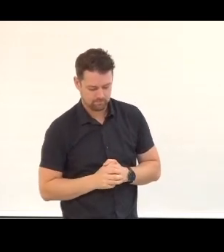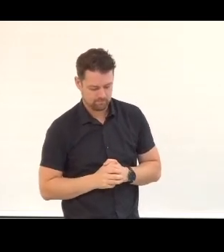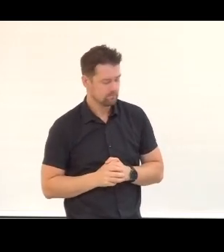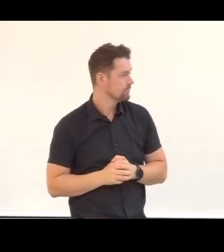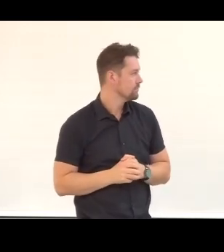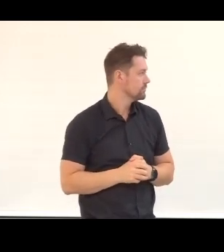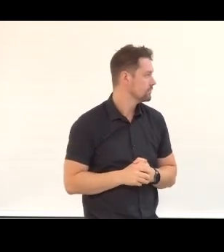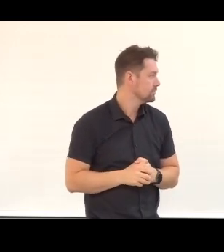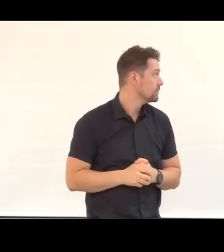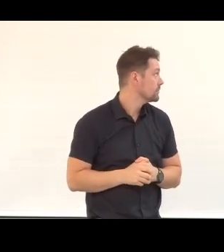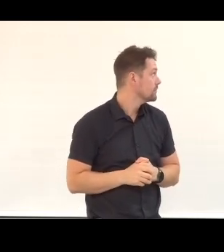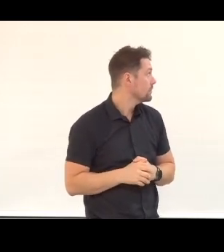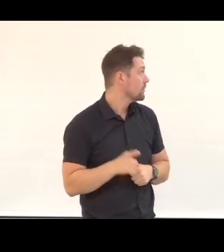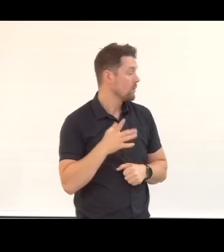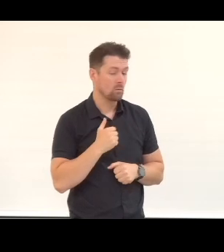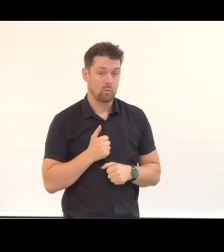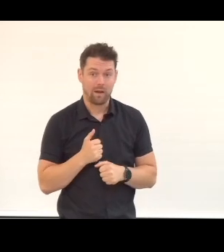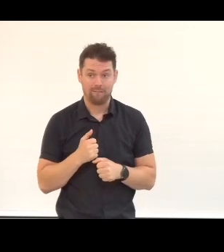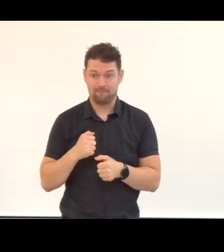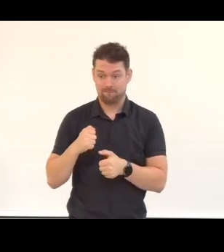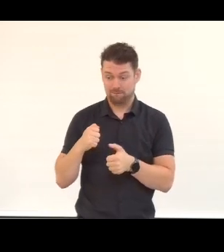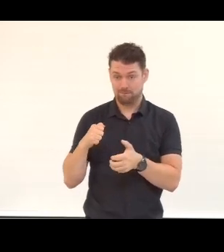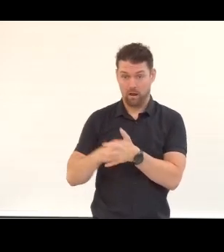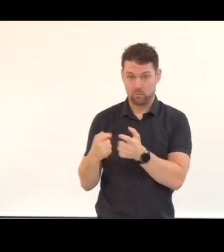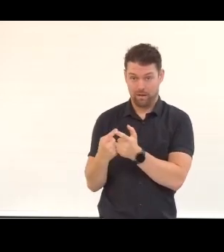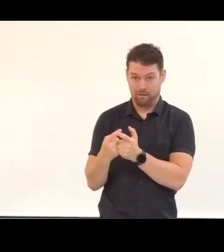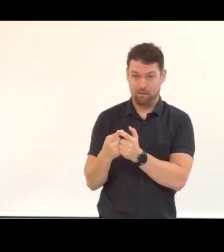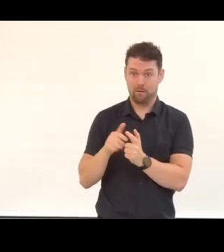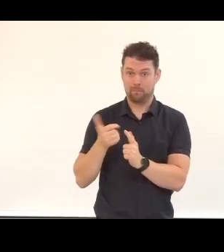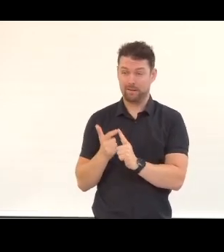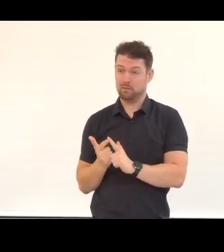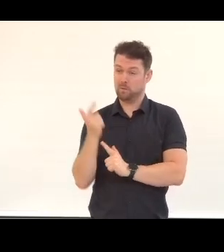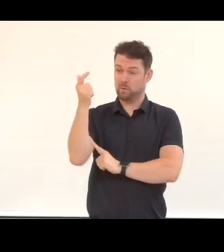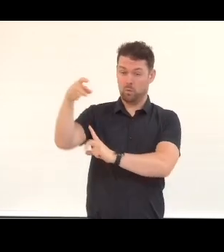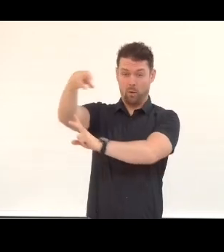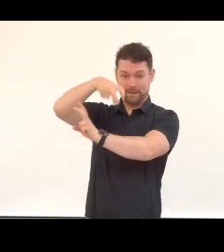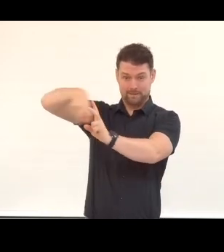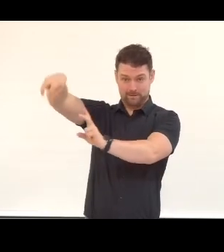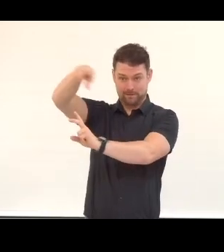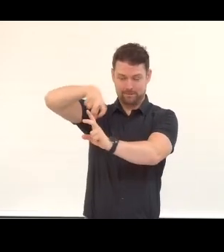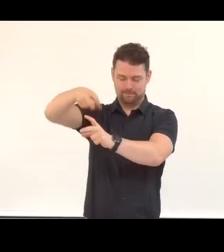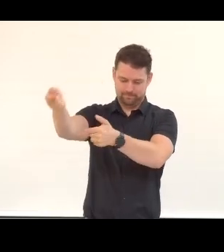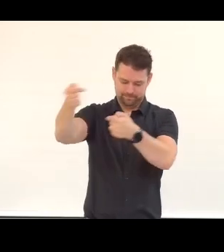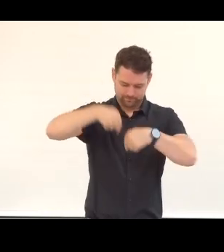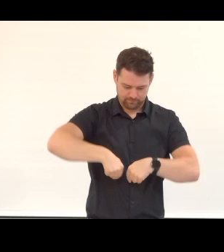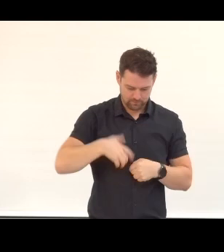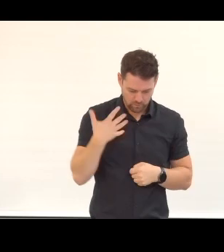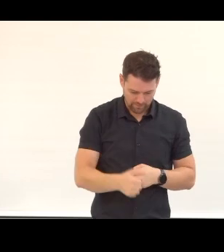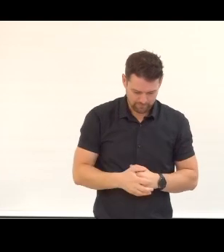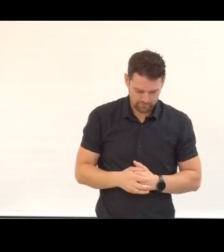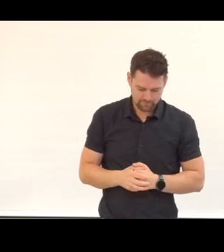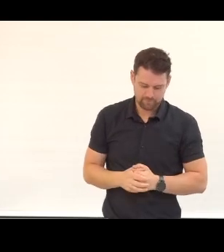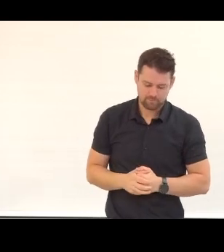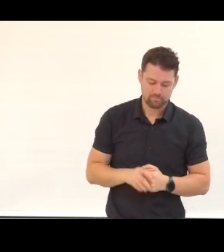is now, or was in space, it again deorbited. So we have two CubeSats that were in space in the last 2 years. We do other